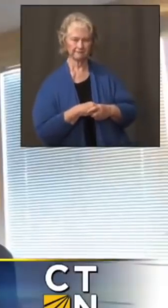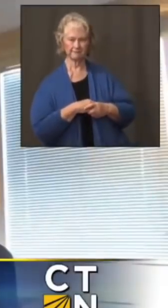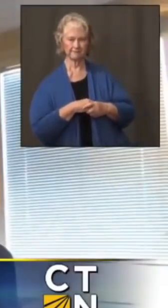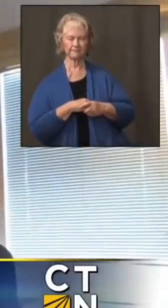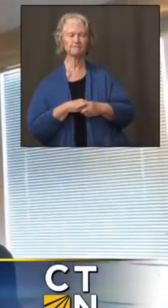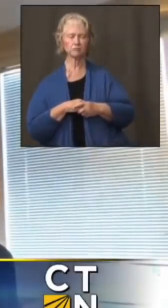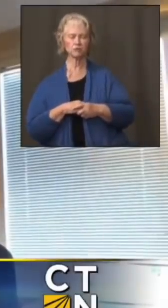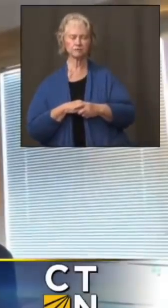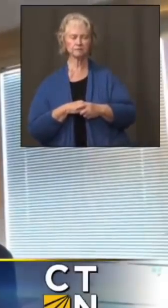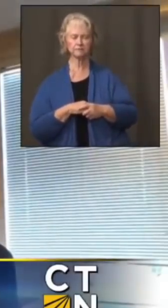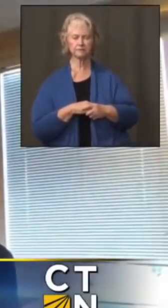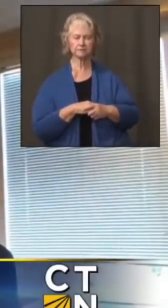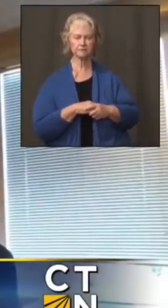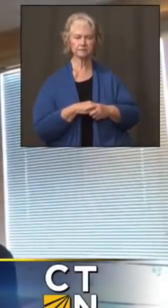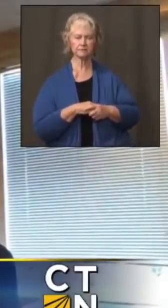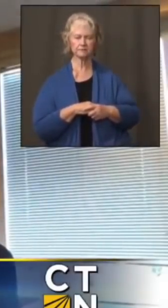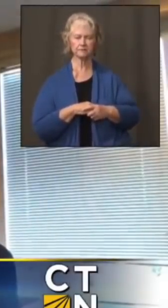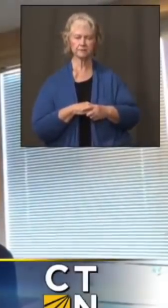Sure.